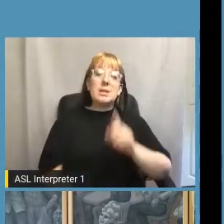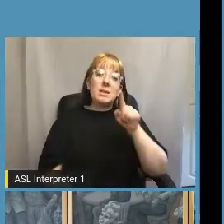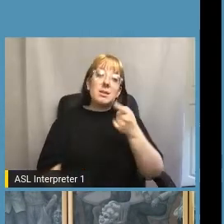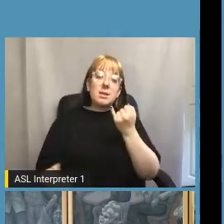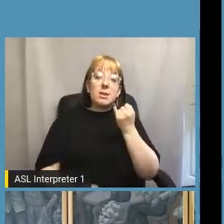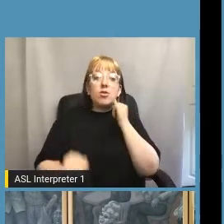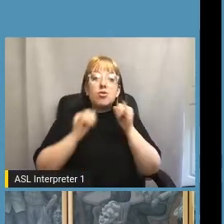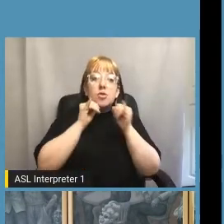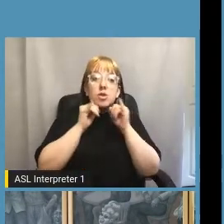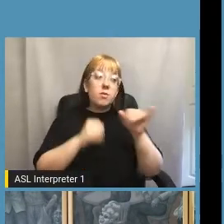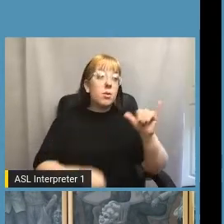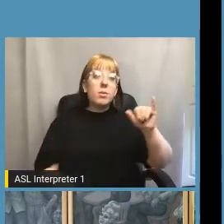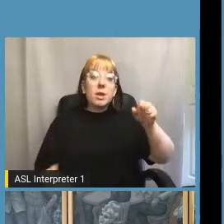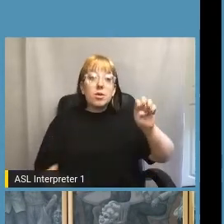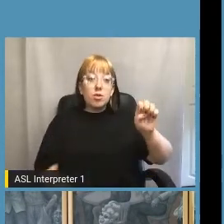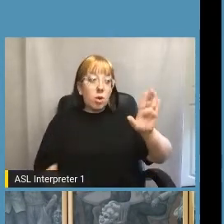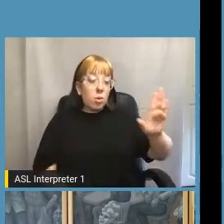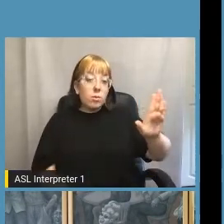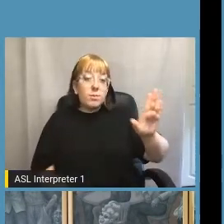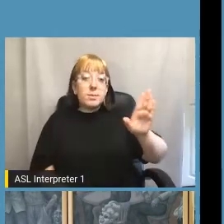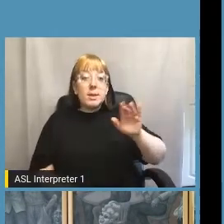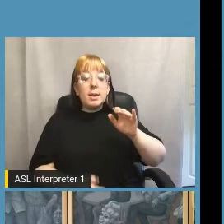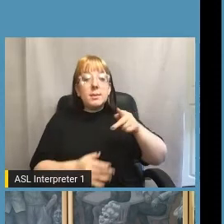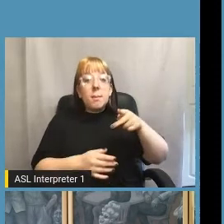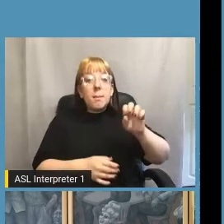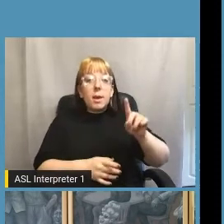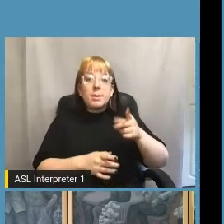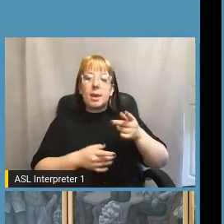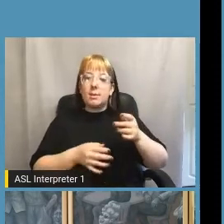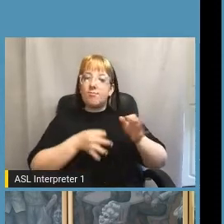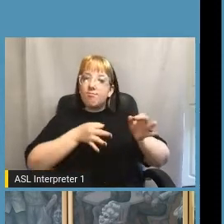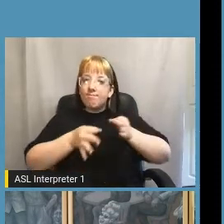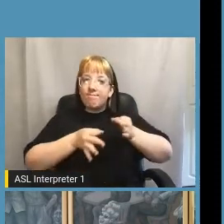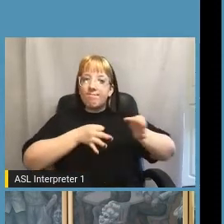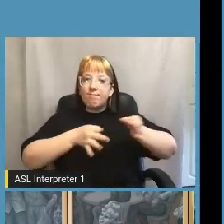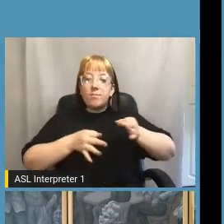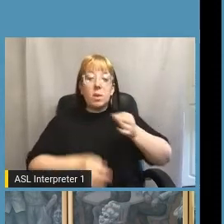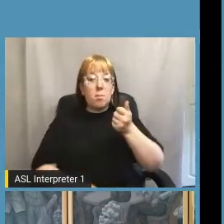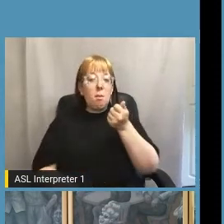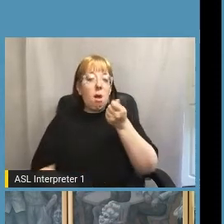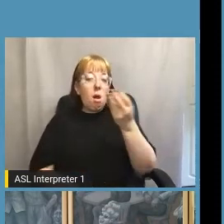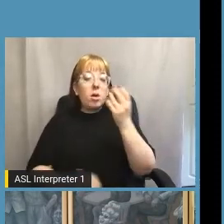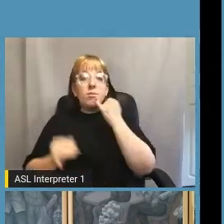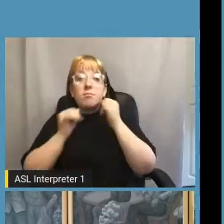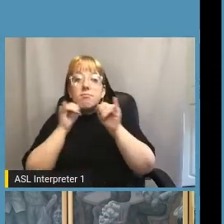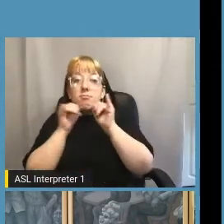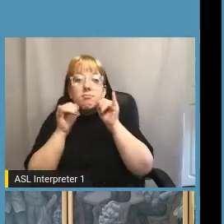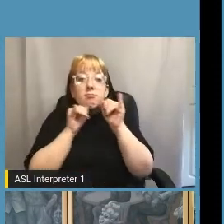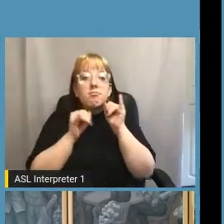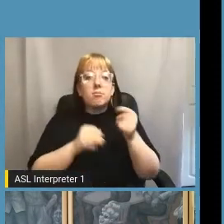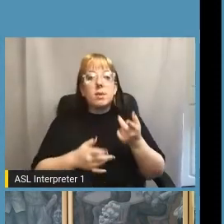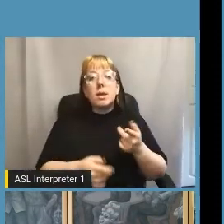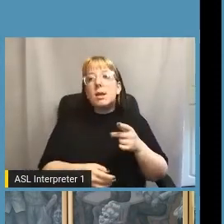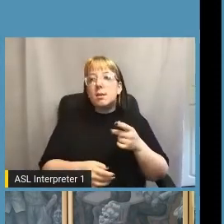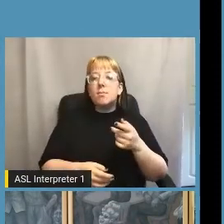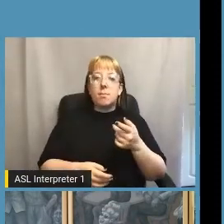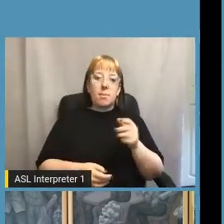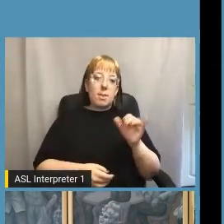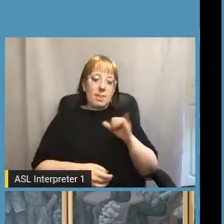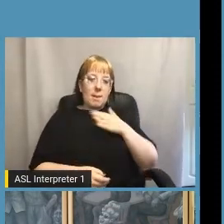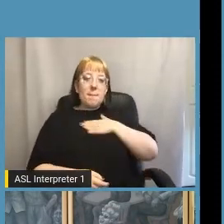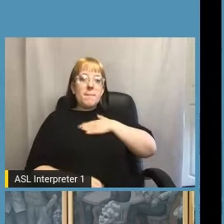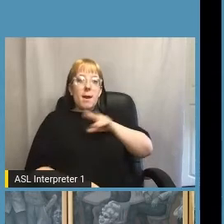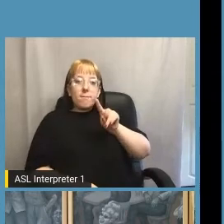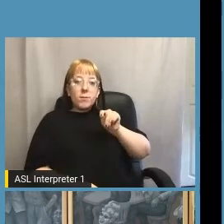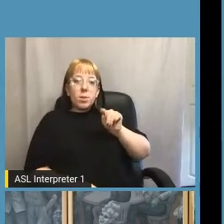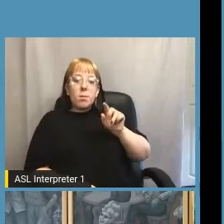podcast was, as he described. You could do multiple interviews, which is a little bit more the Vermont Historical Society,